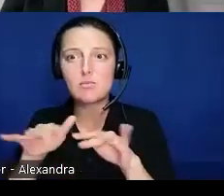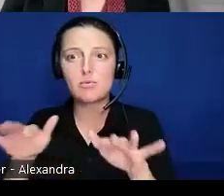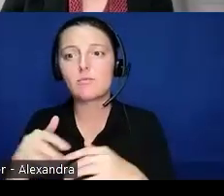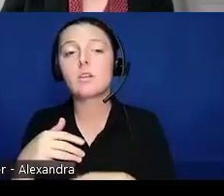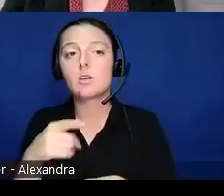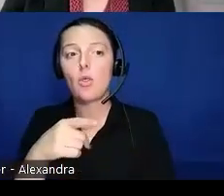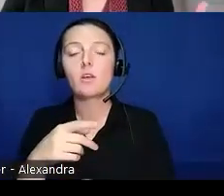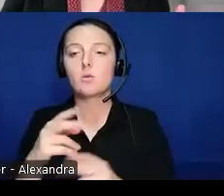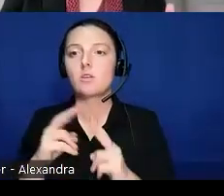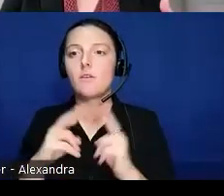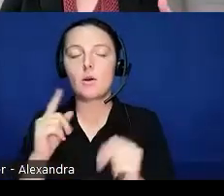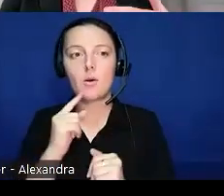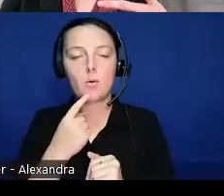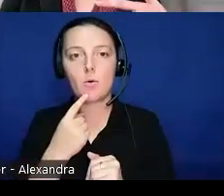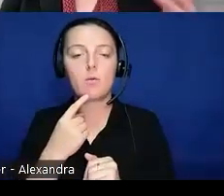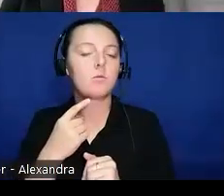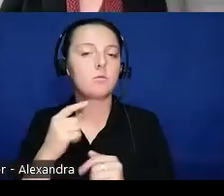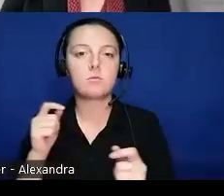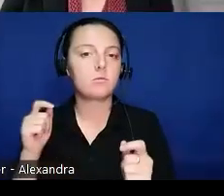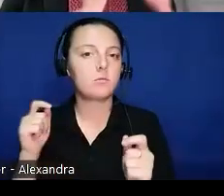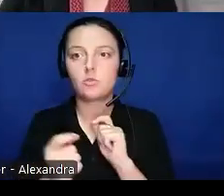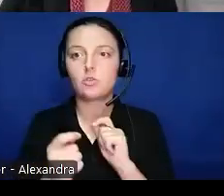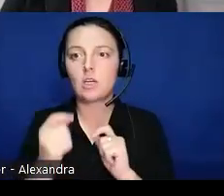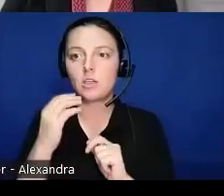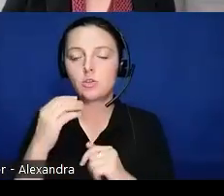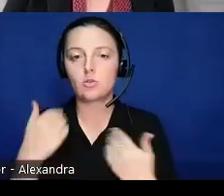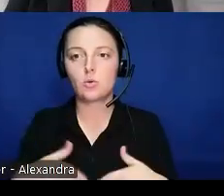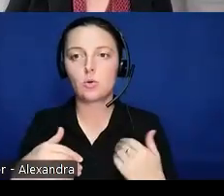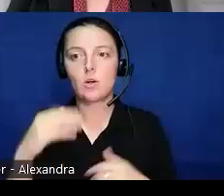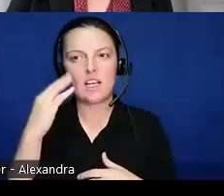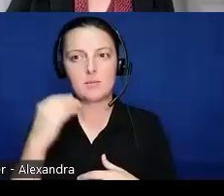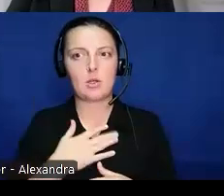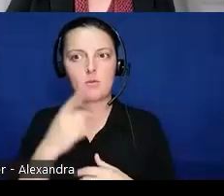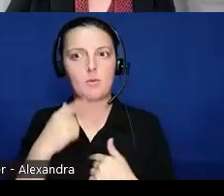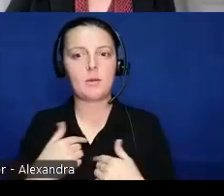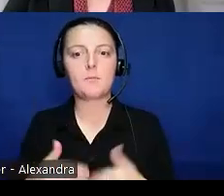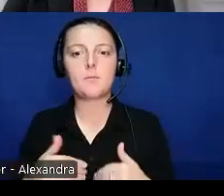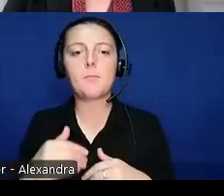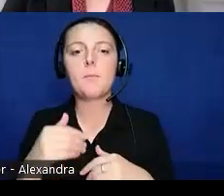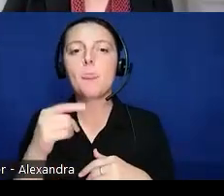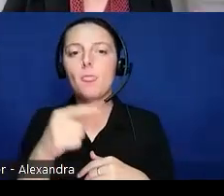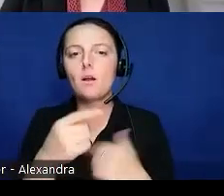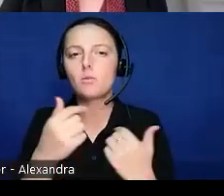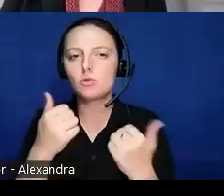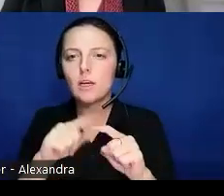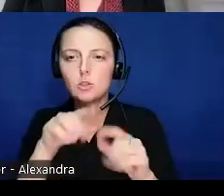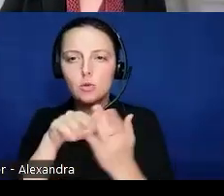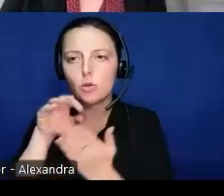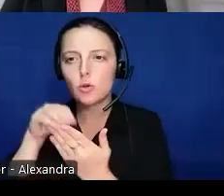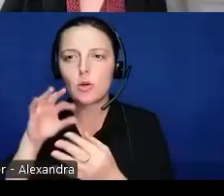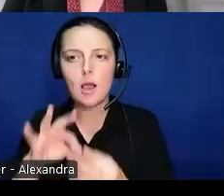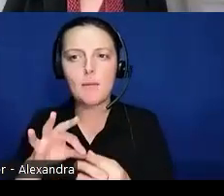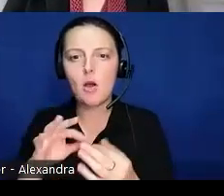learning about their program and how they do street medicine on a population level in a city as large as Kolkata with